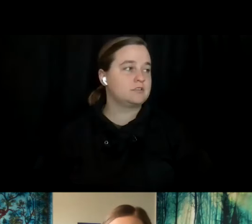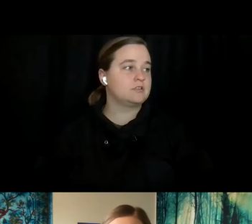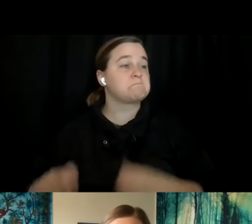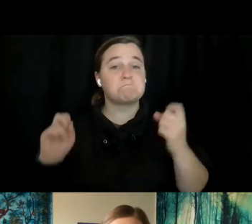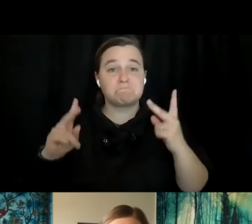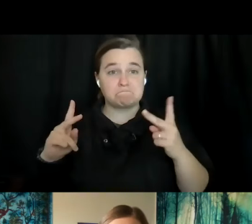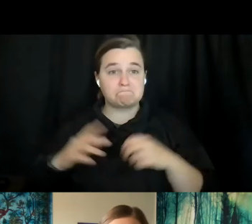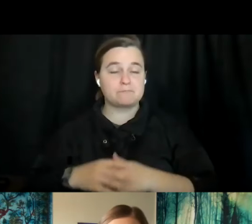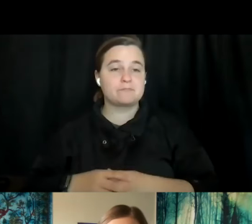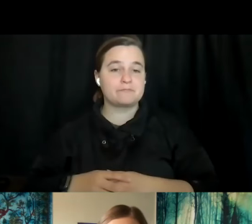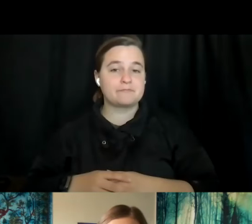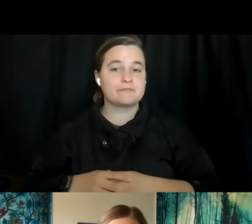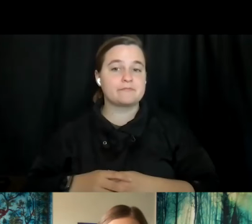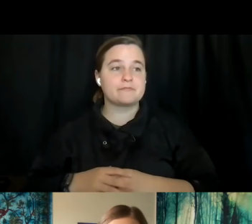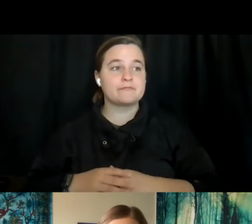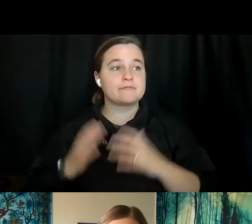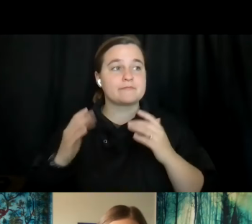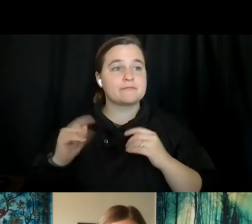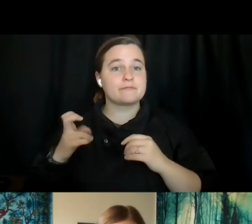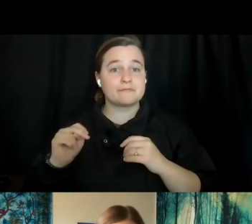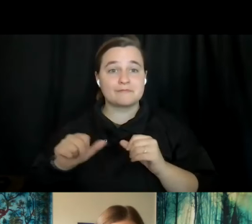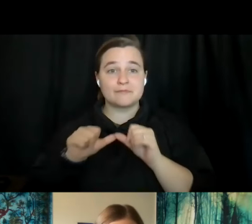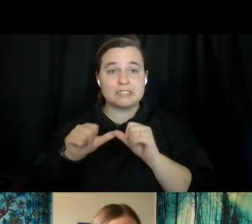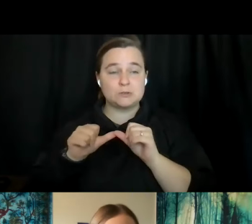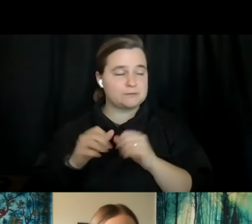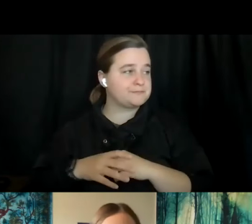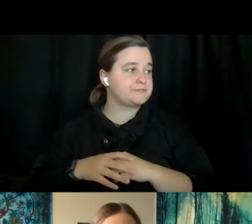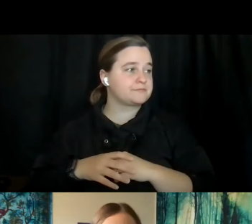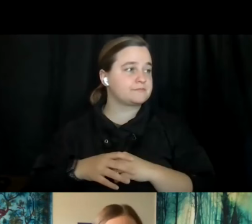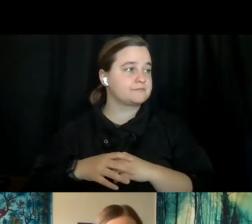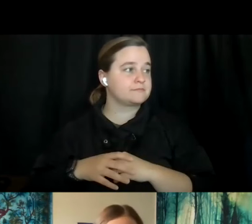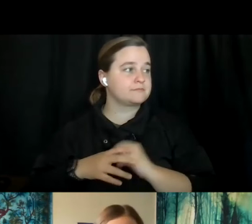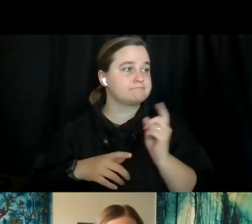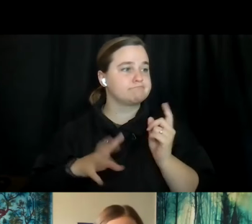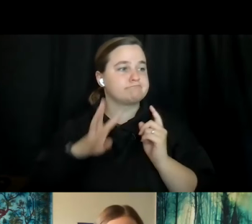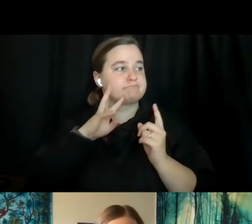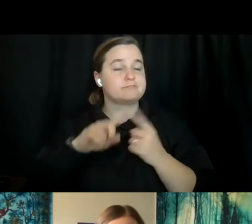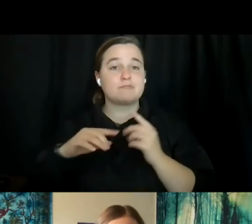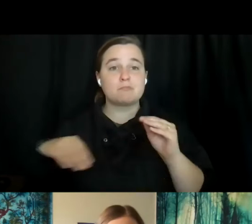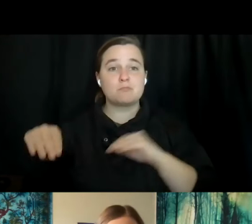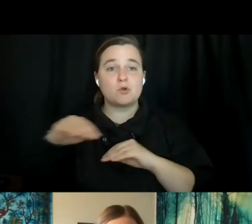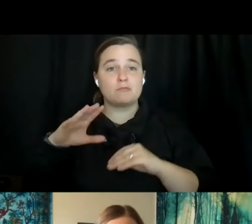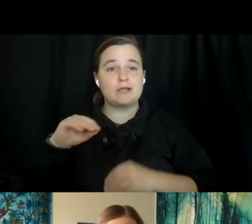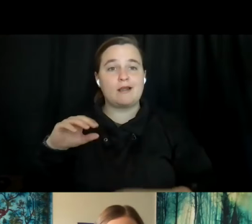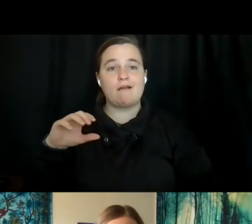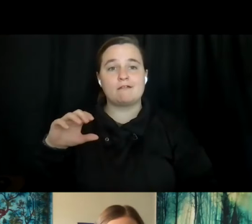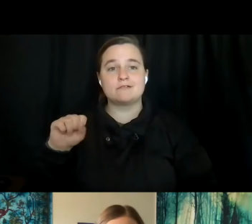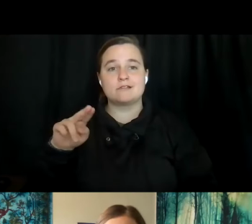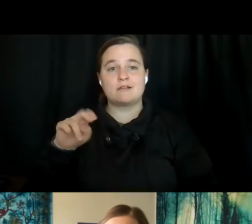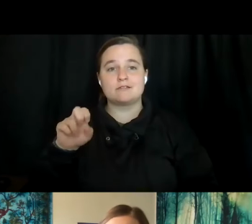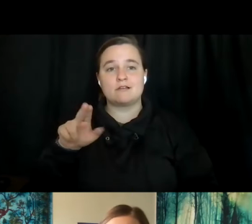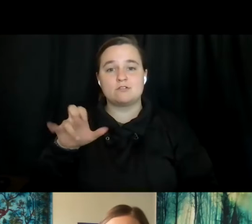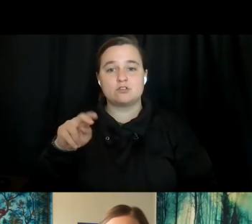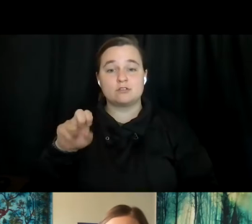Okay. So then continuing, we're going to talk about movement and sensations. So